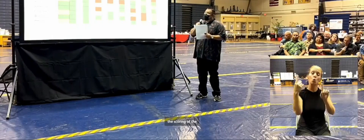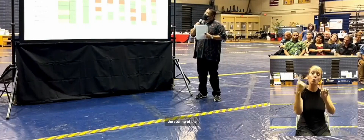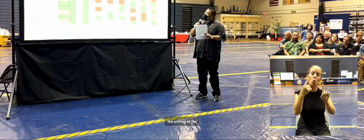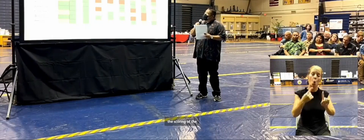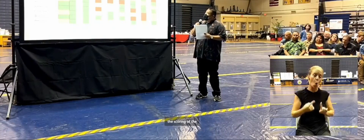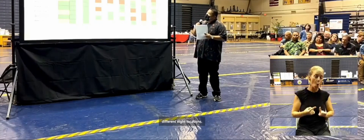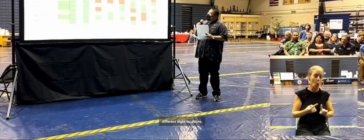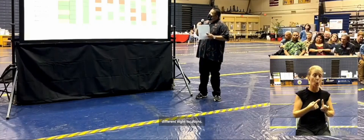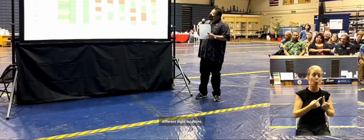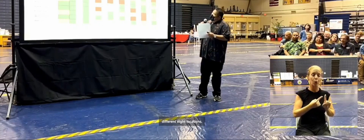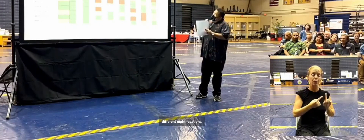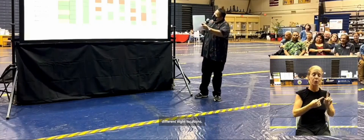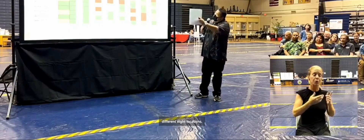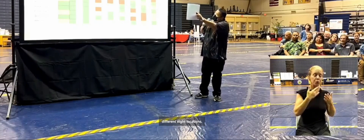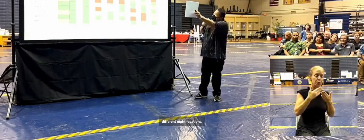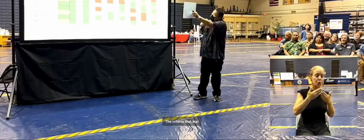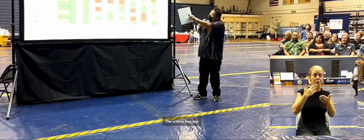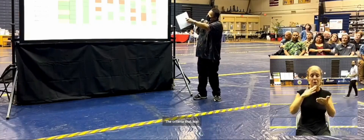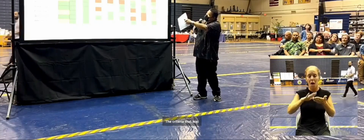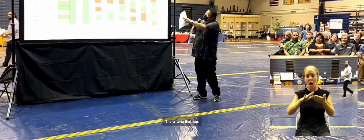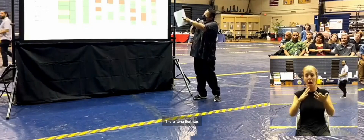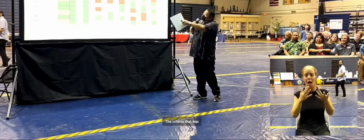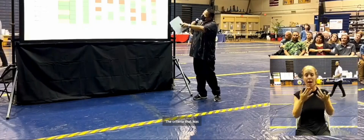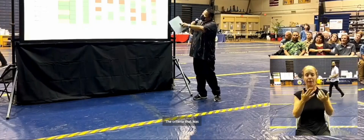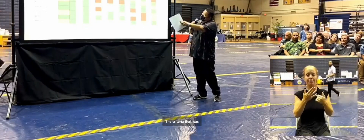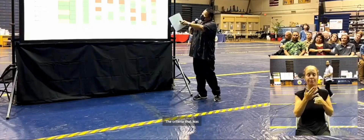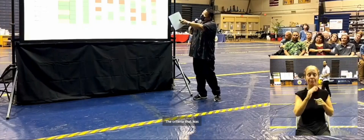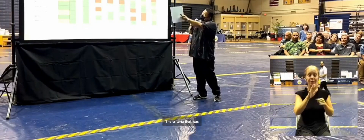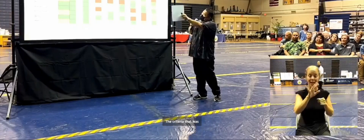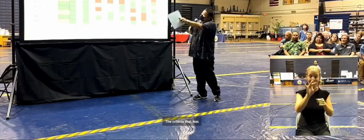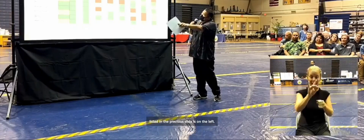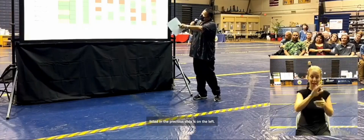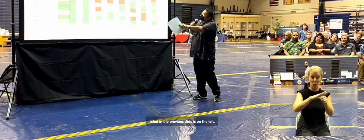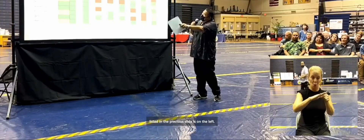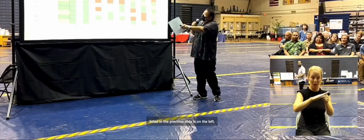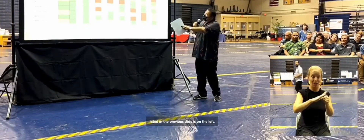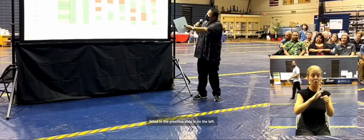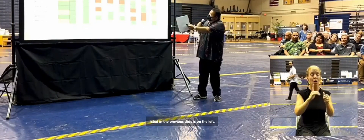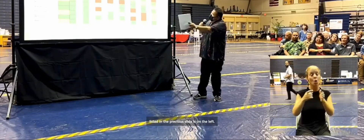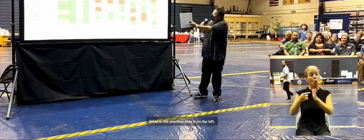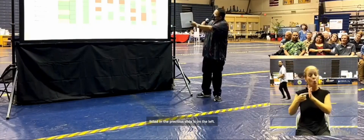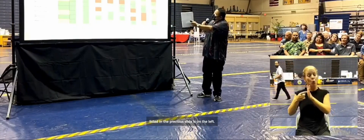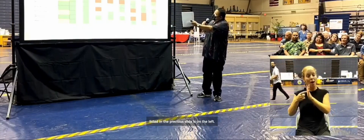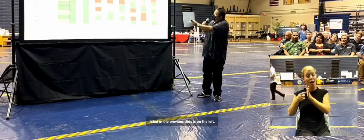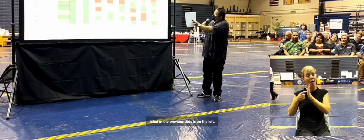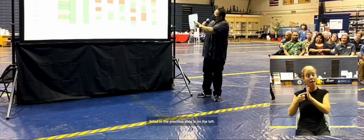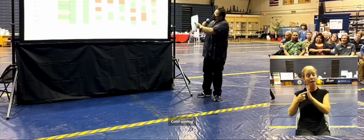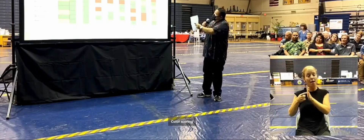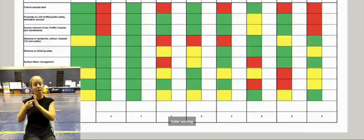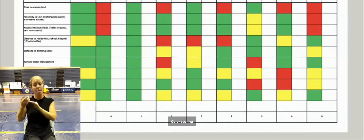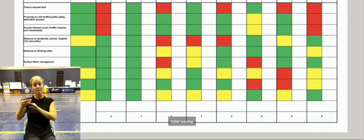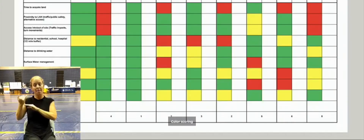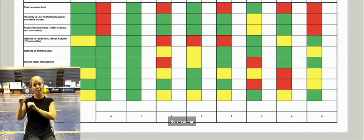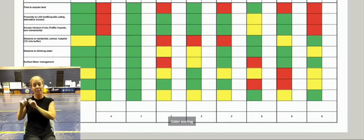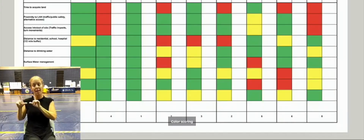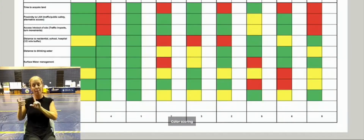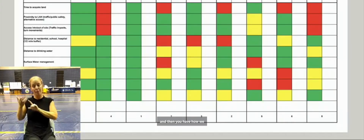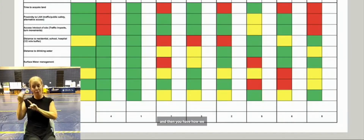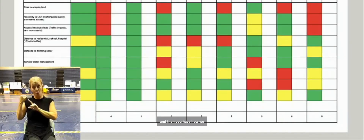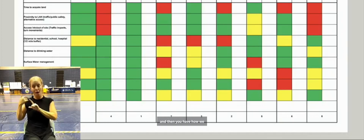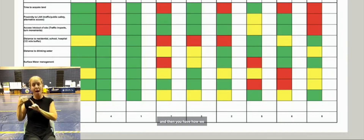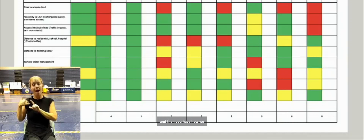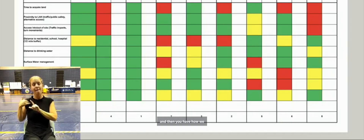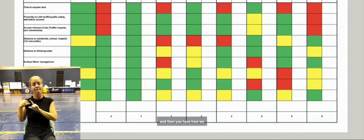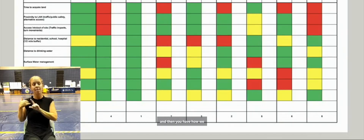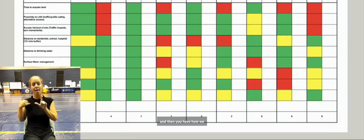eight locations. The criteria that was listed in the previous slide is on the left, color scoring, and then